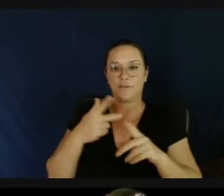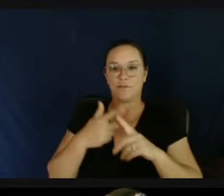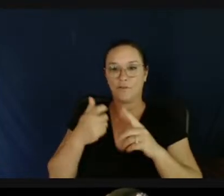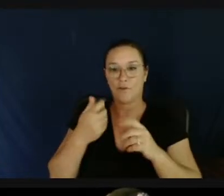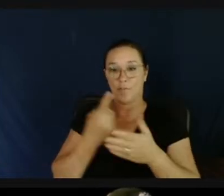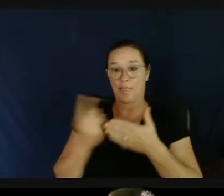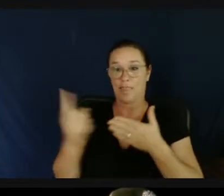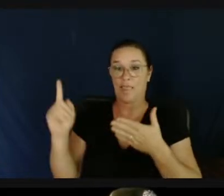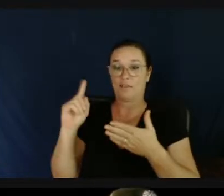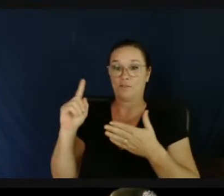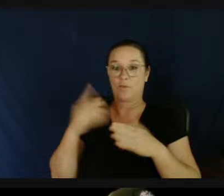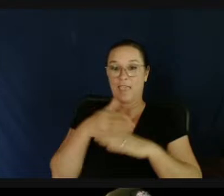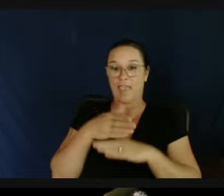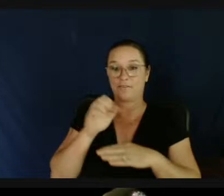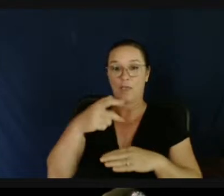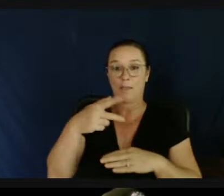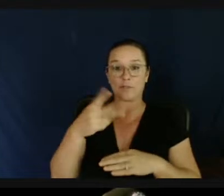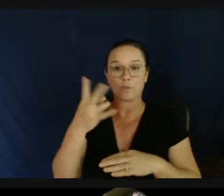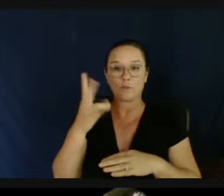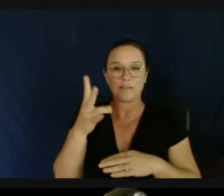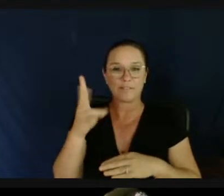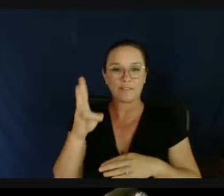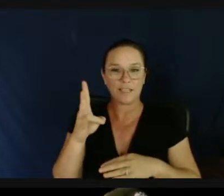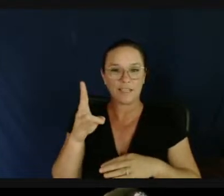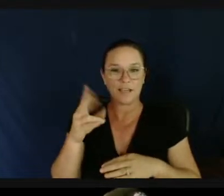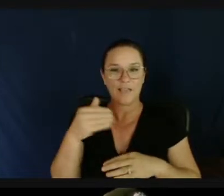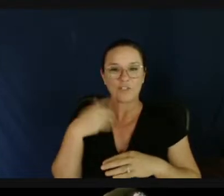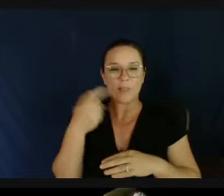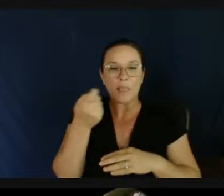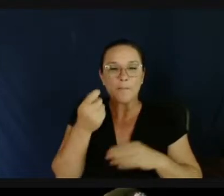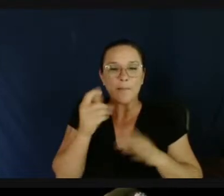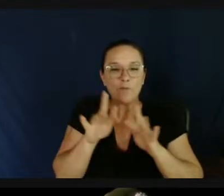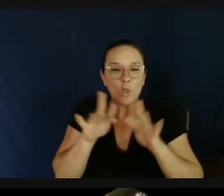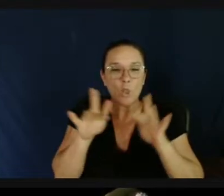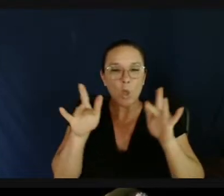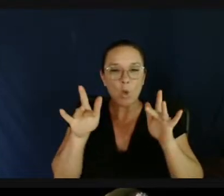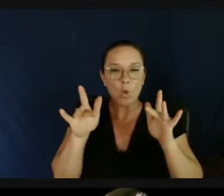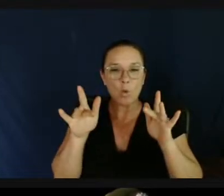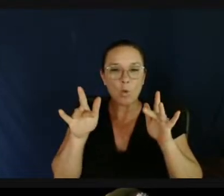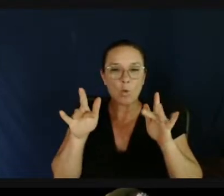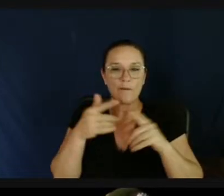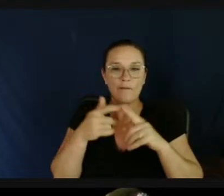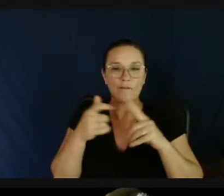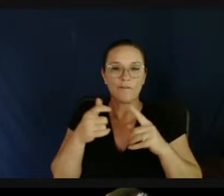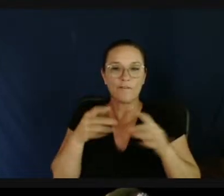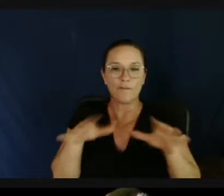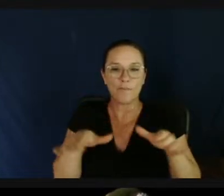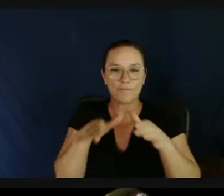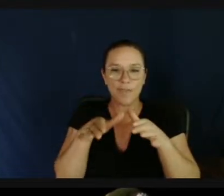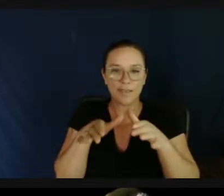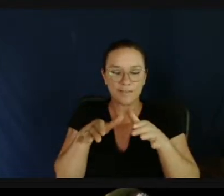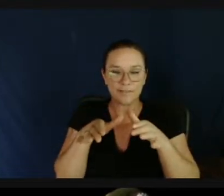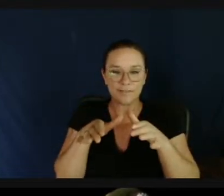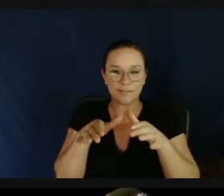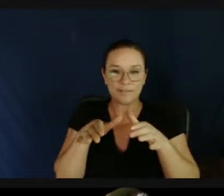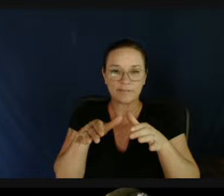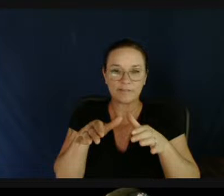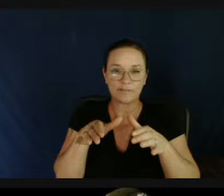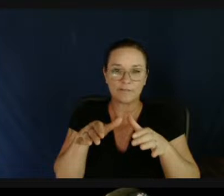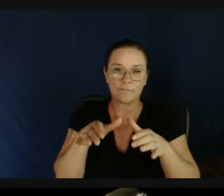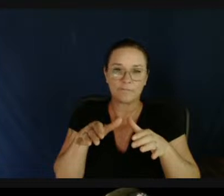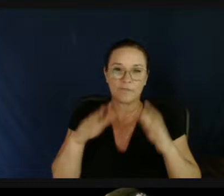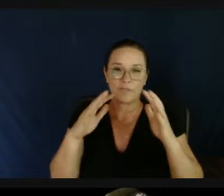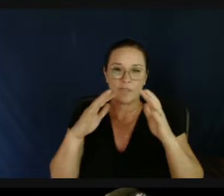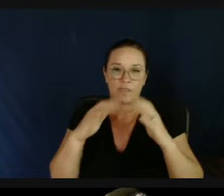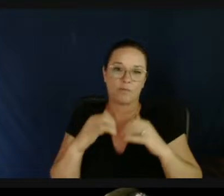episode 17. We see a little bit of glow from the vent there, from the slumping